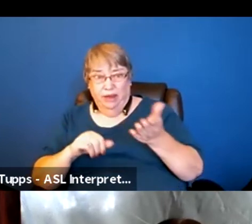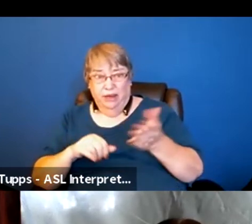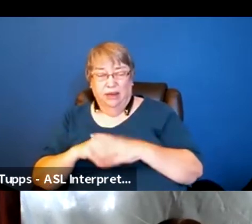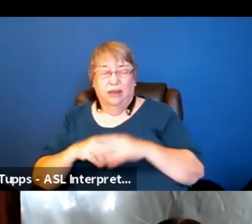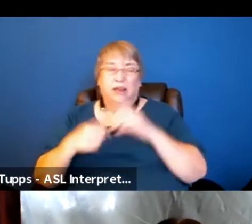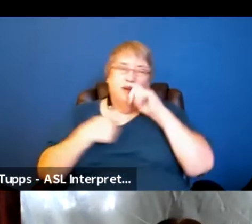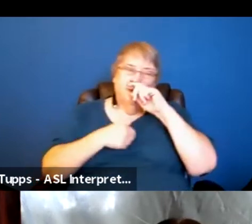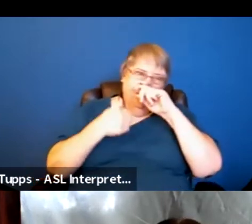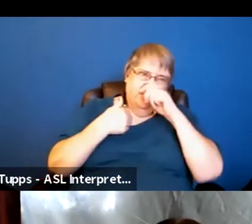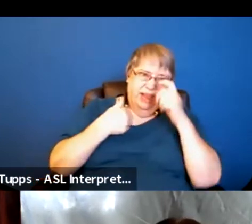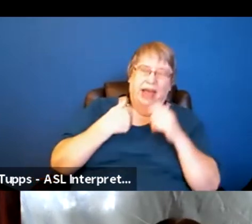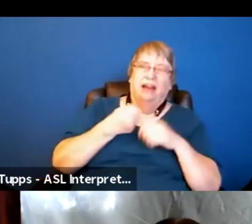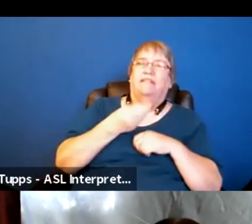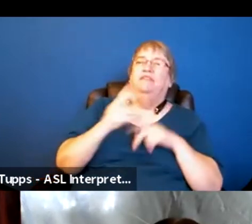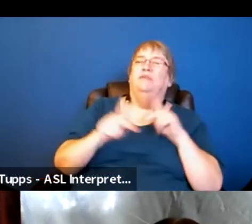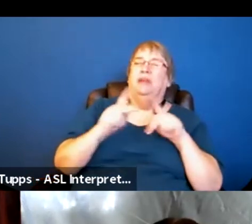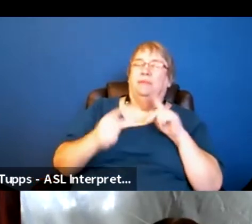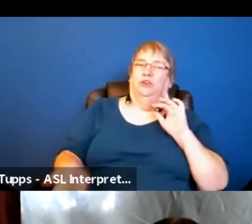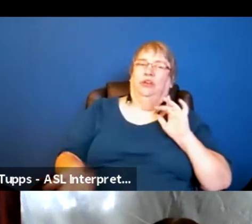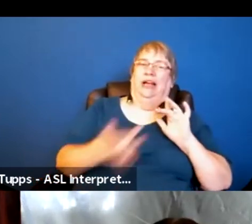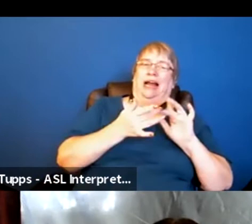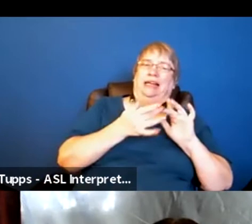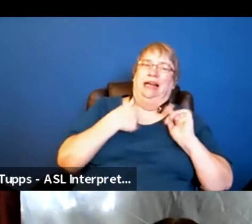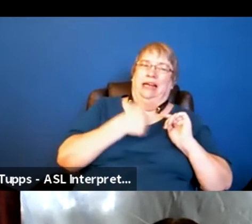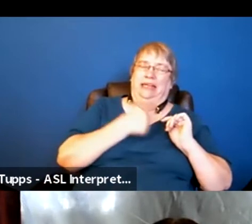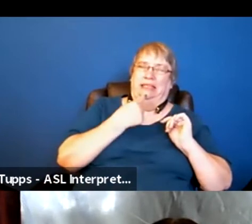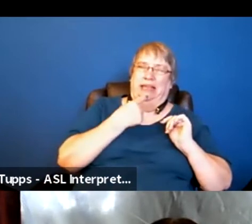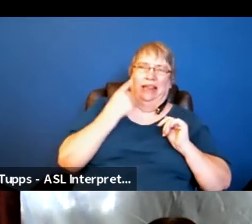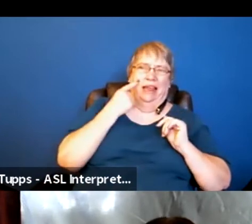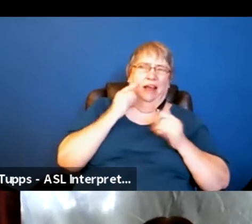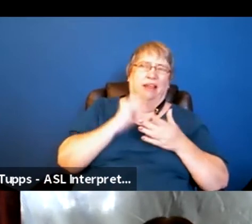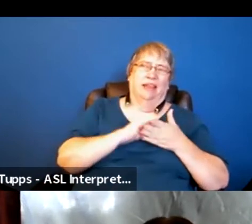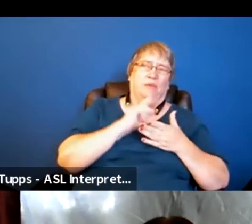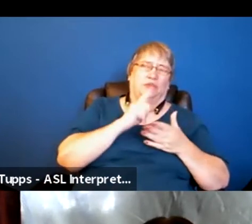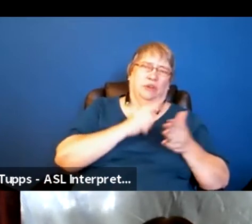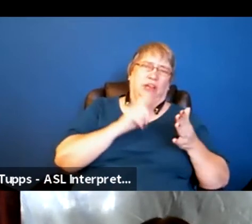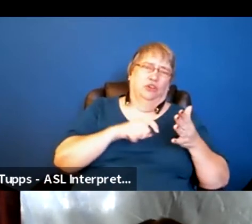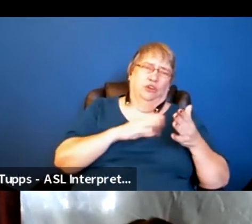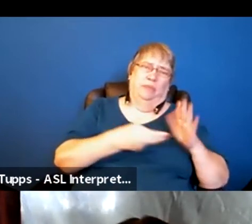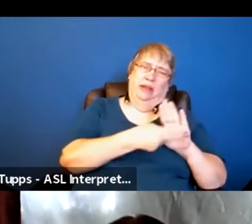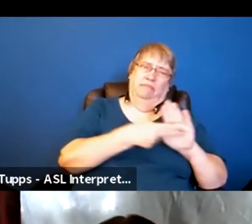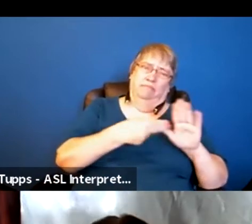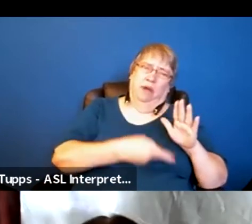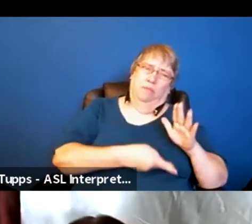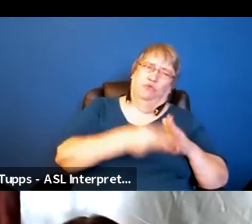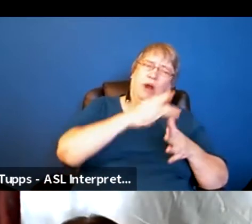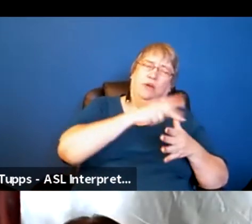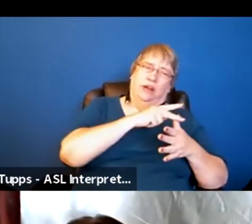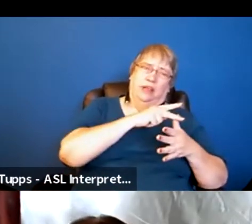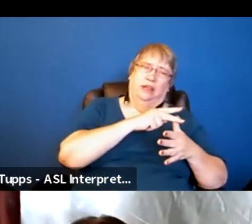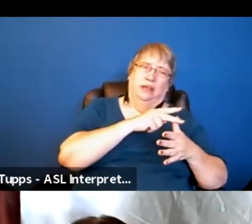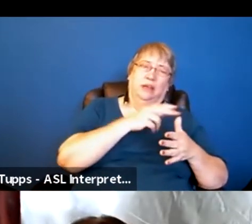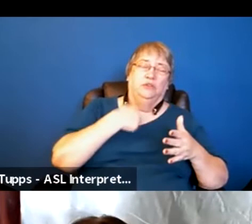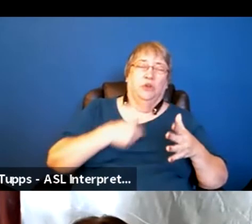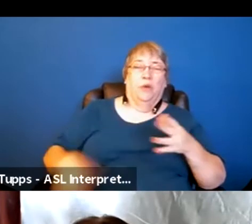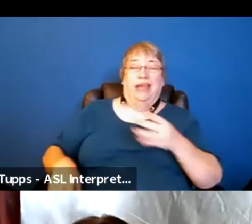couple of people reach out to us early on saying, you know, they thought this was a priority population. So we added it to the provider